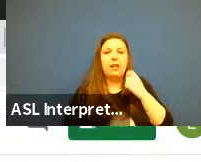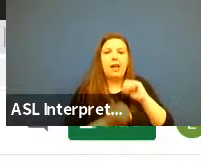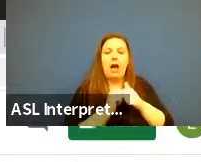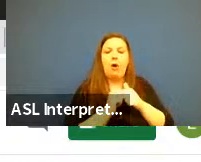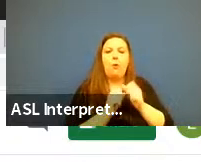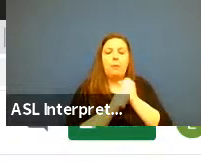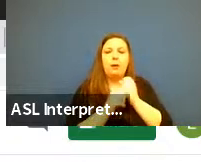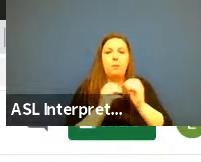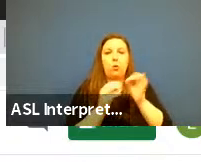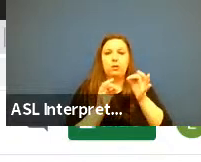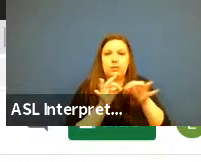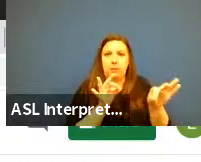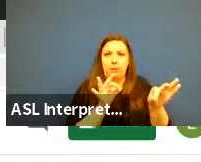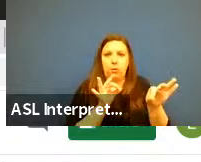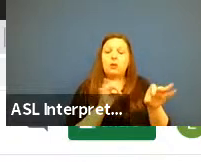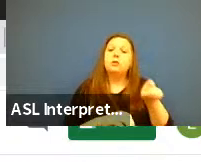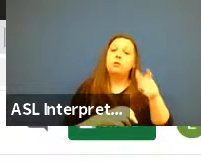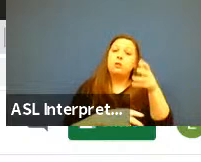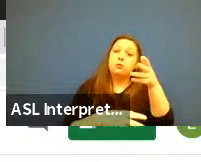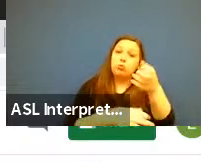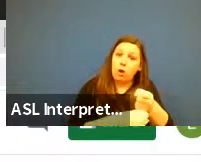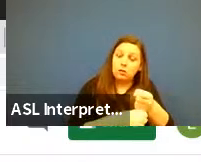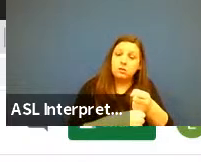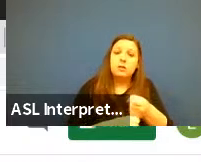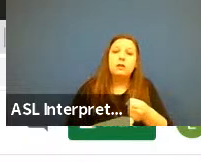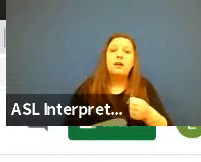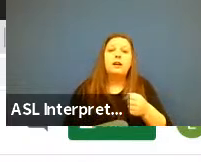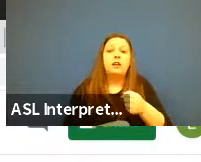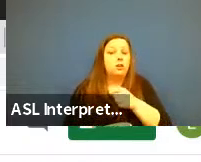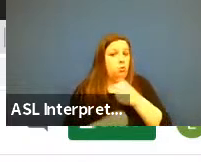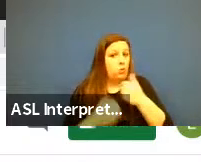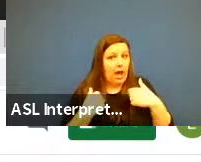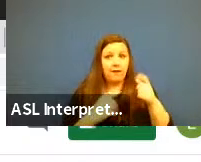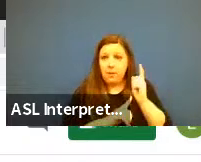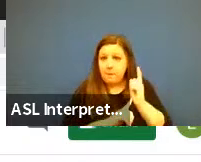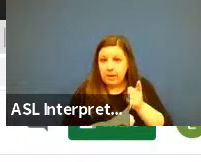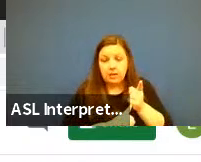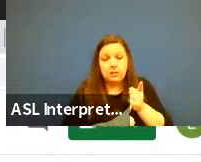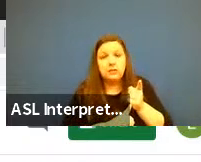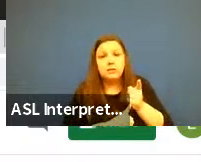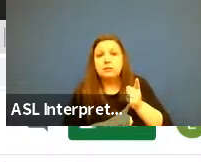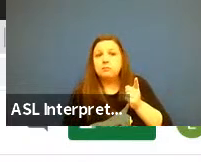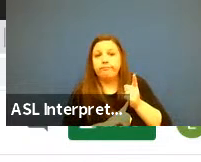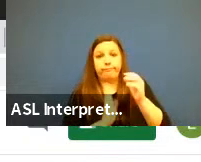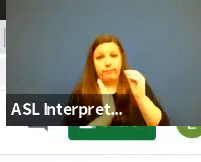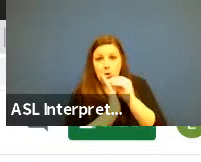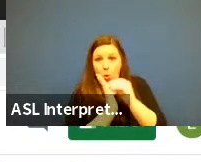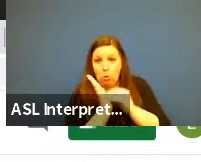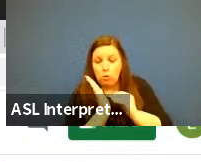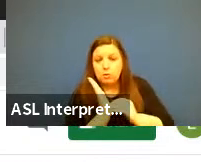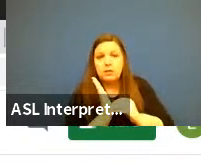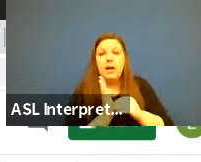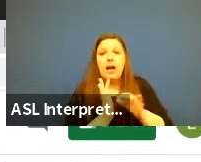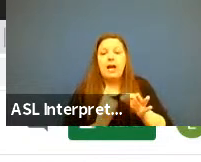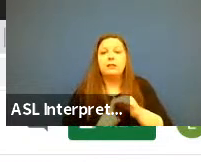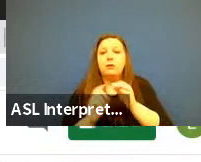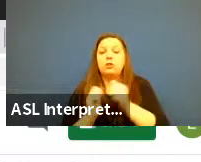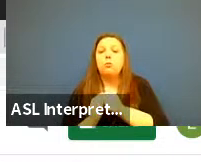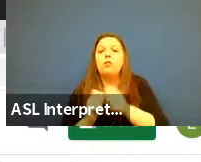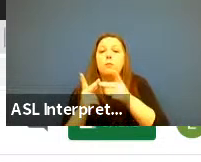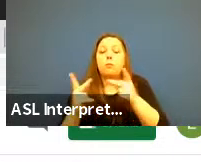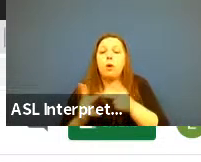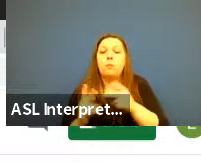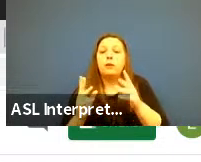you have the minutes, and then things once, especially with the property committee, once a decision is